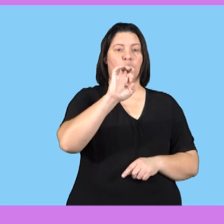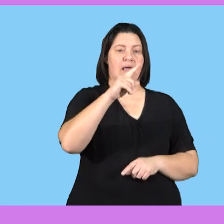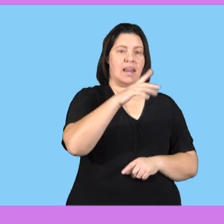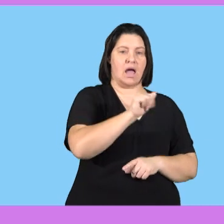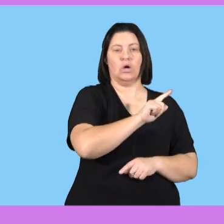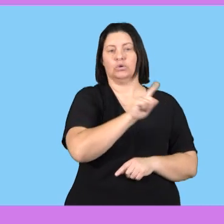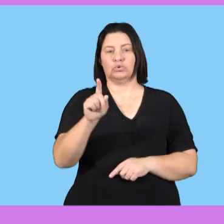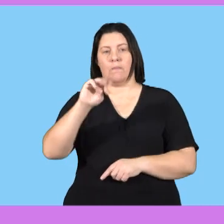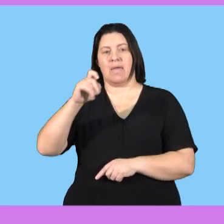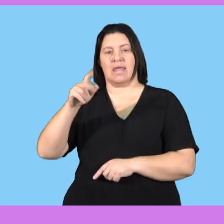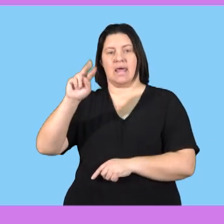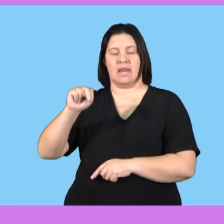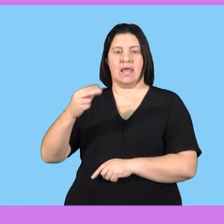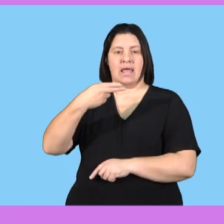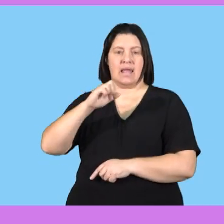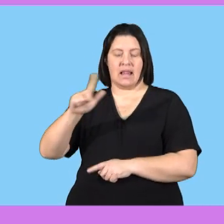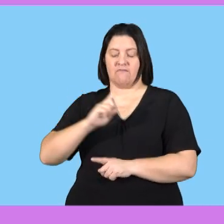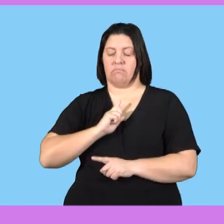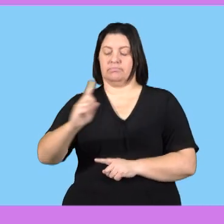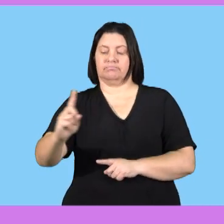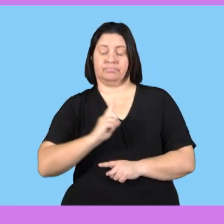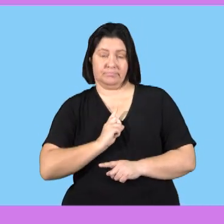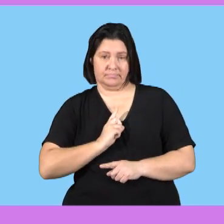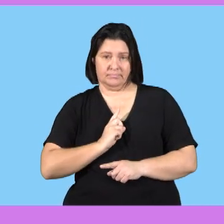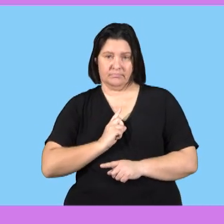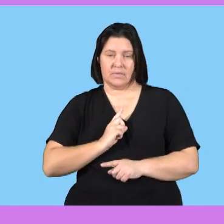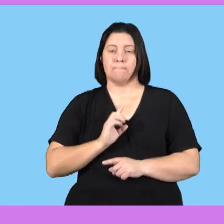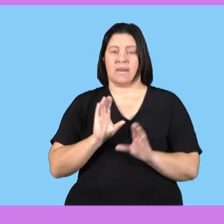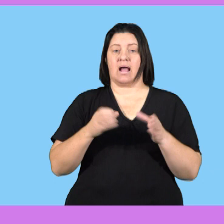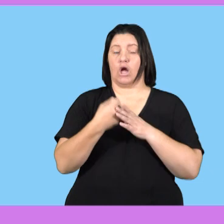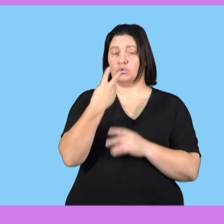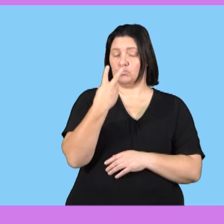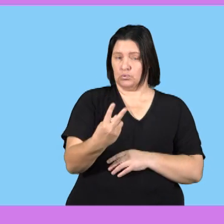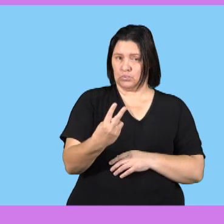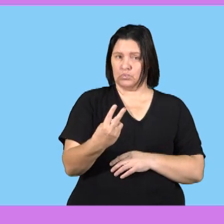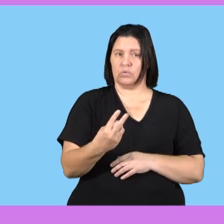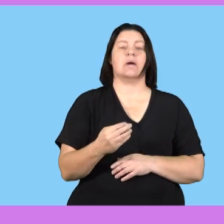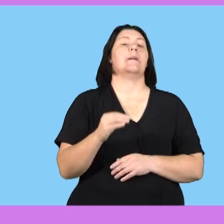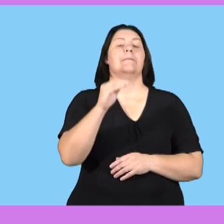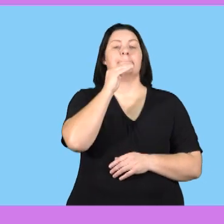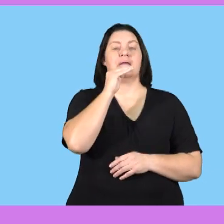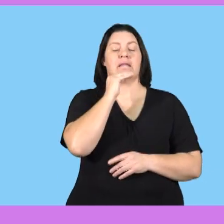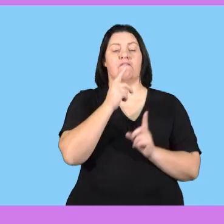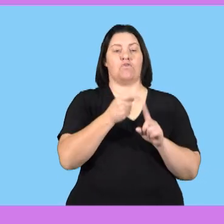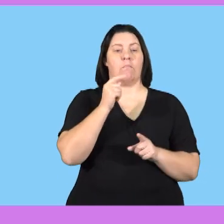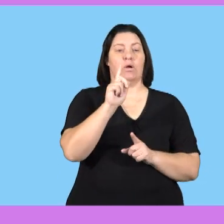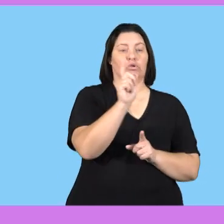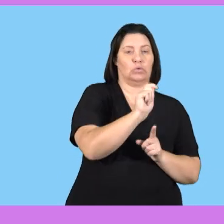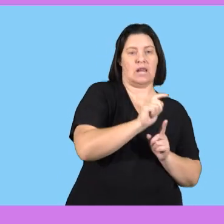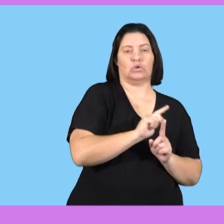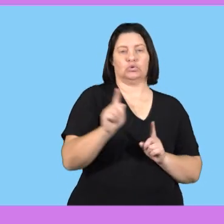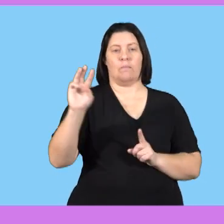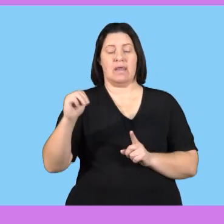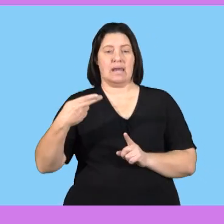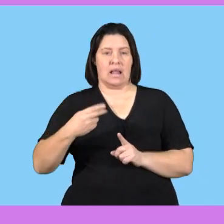from Tugela to Marion Hill, and that's a return trip. So important, it's a class 2 vehicle, and it travels from Tugela to Marion